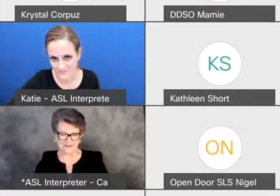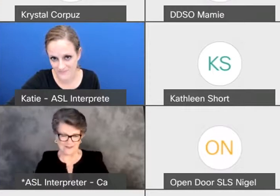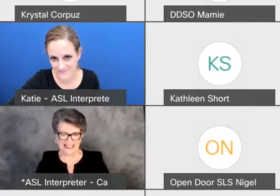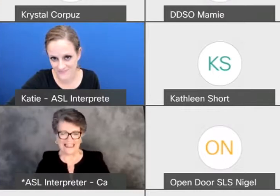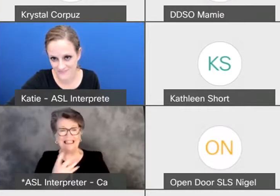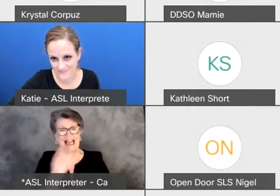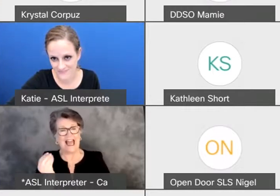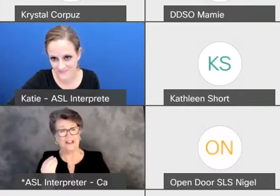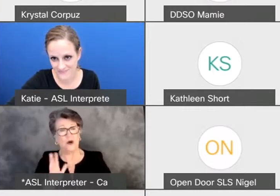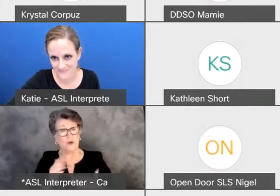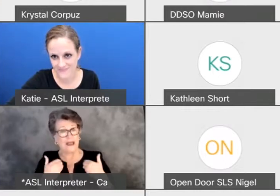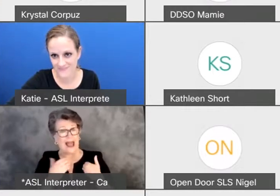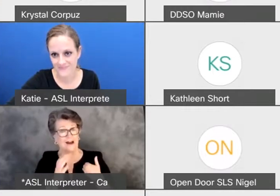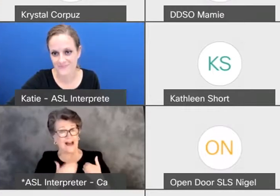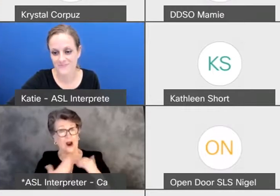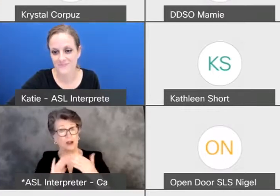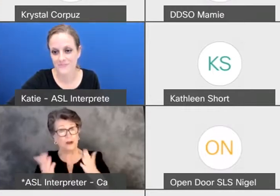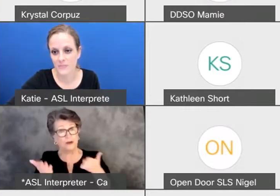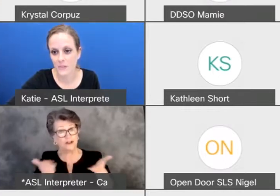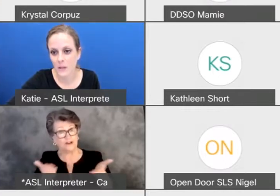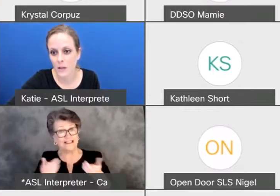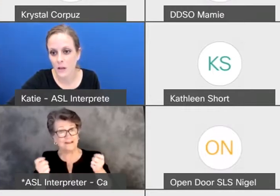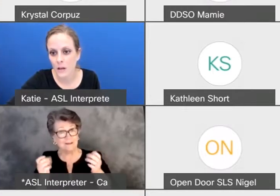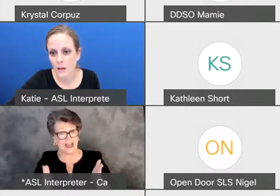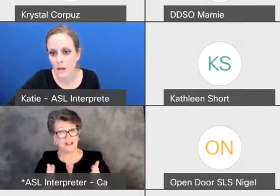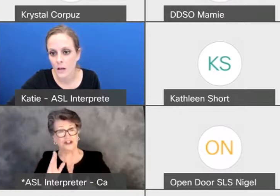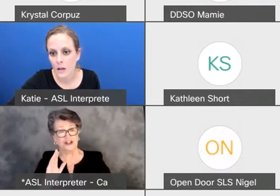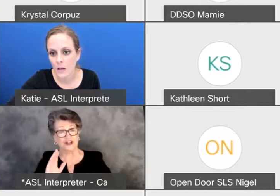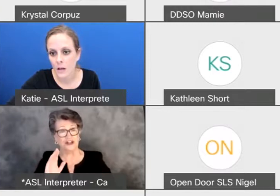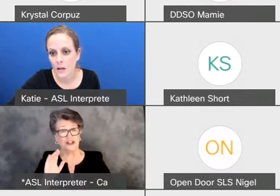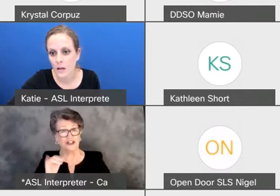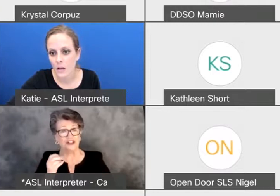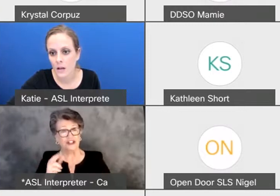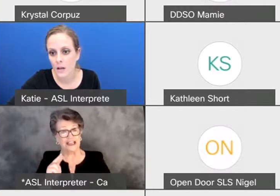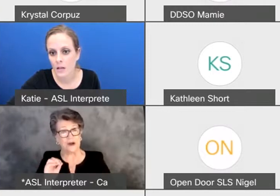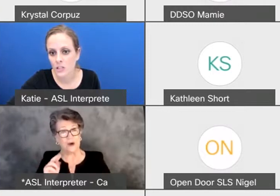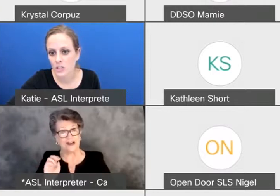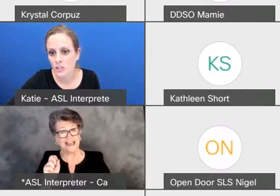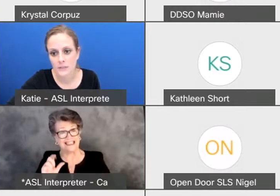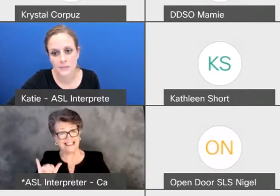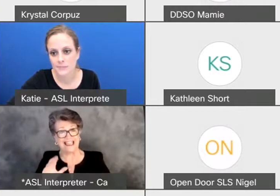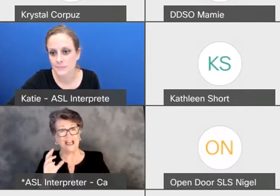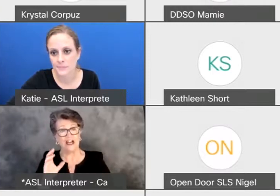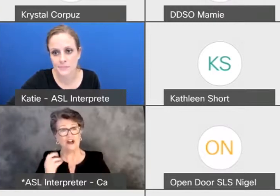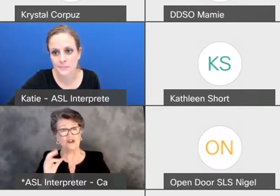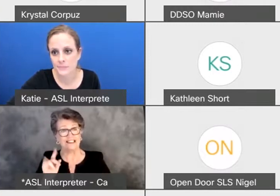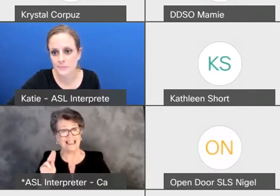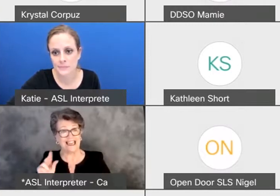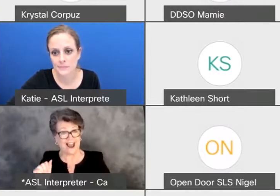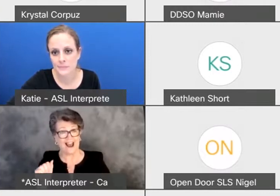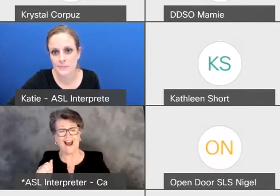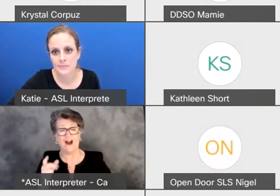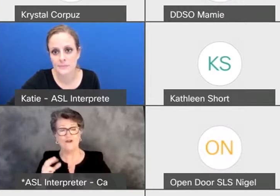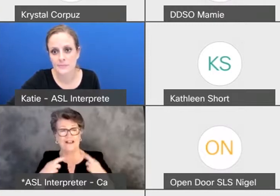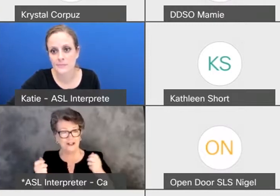And we have our community services manager, Jean Onesi. We've got Christina Lane, I saw, residential